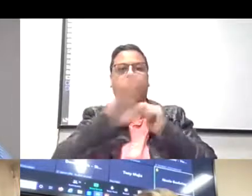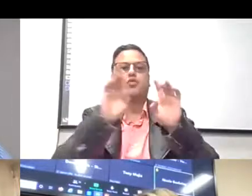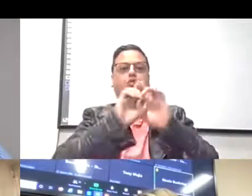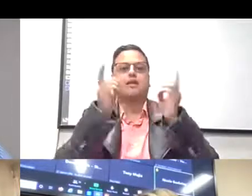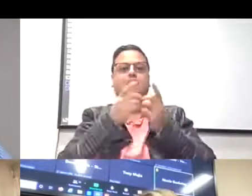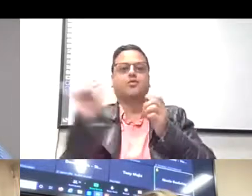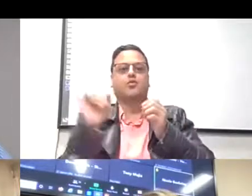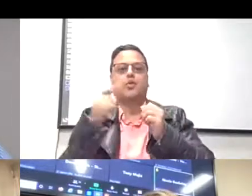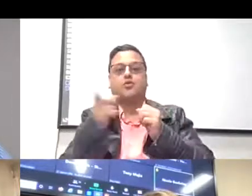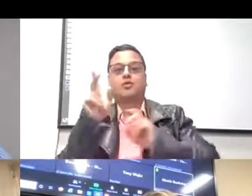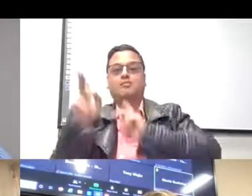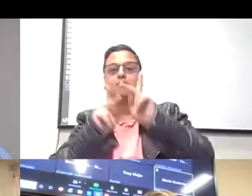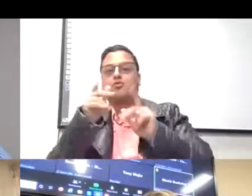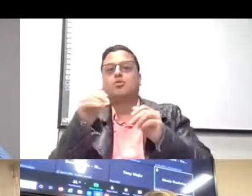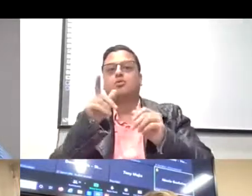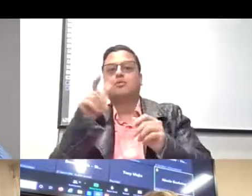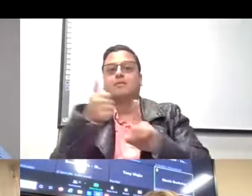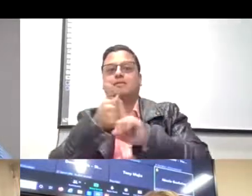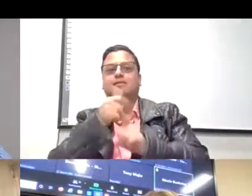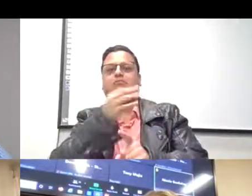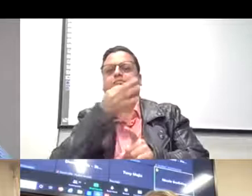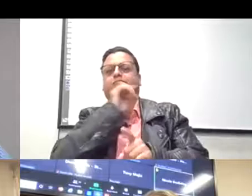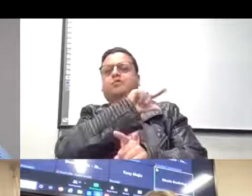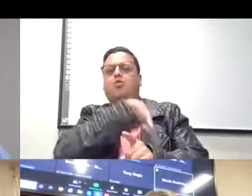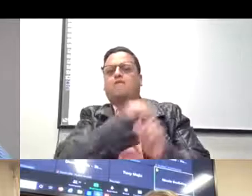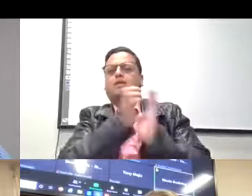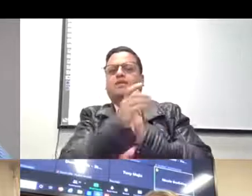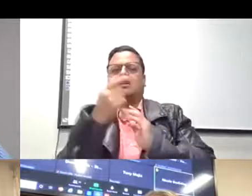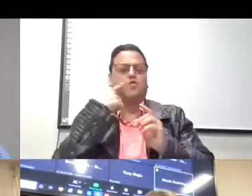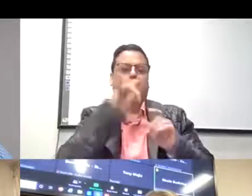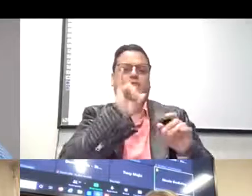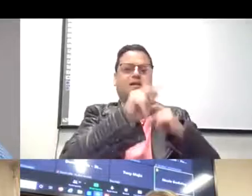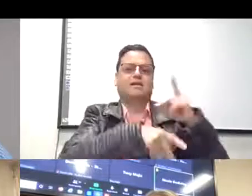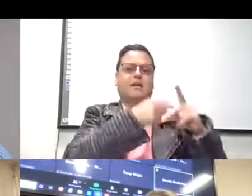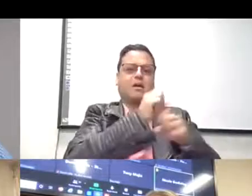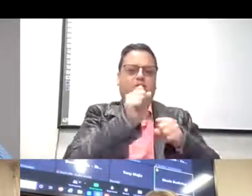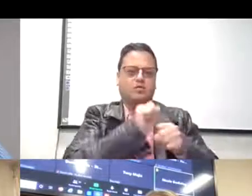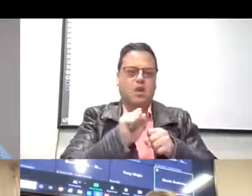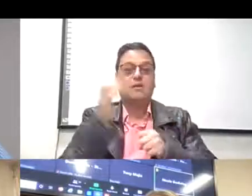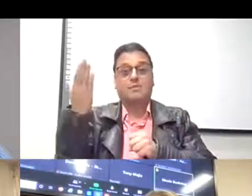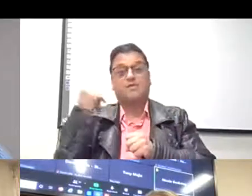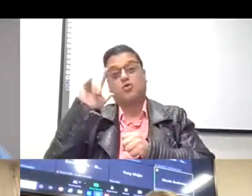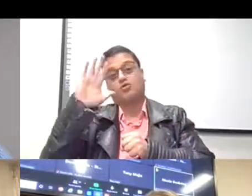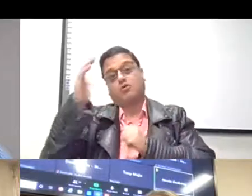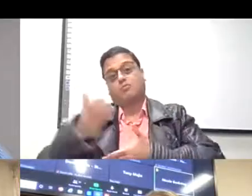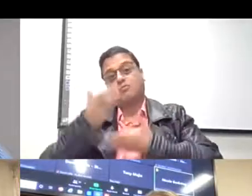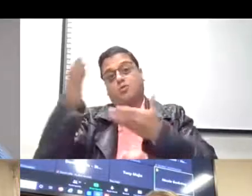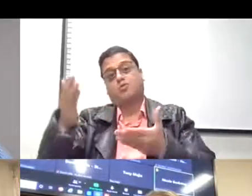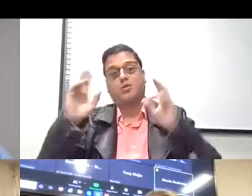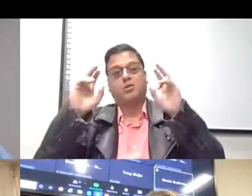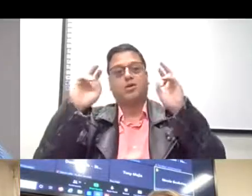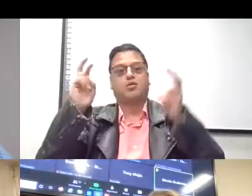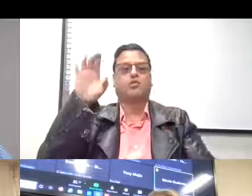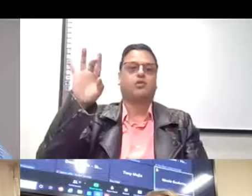well. These are people with qualified skills in the trades. The proposed draft that came before you, Article